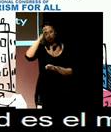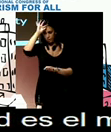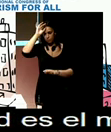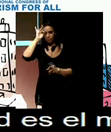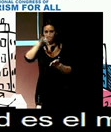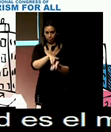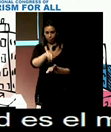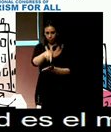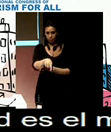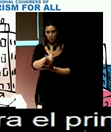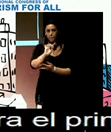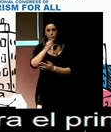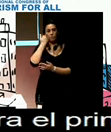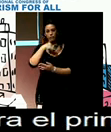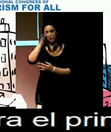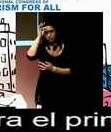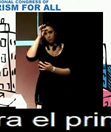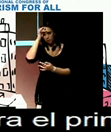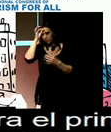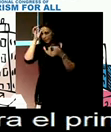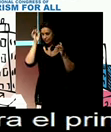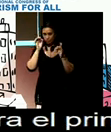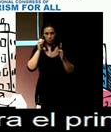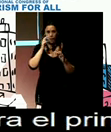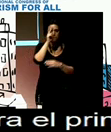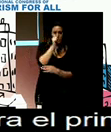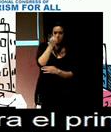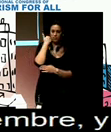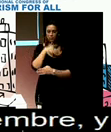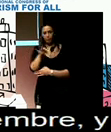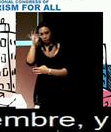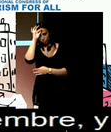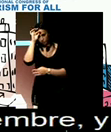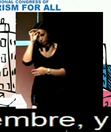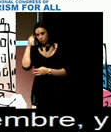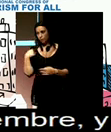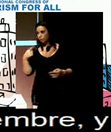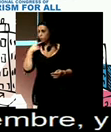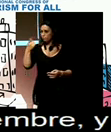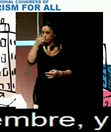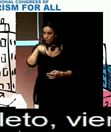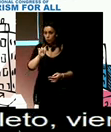be held on the first weekend at September, on Friday, Saturday, and Sunday.